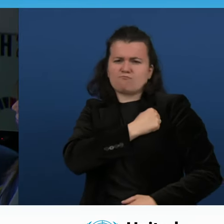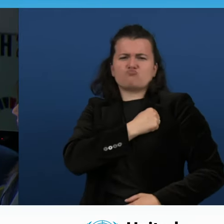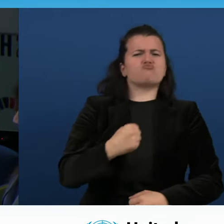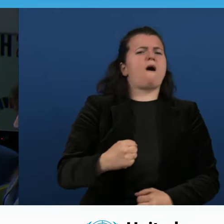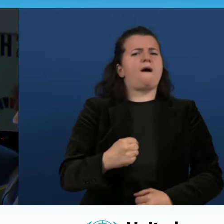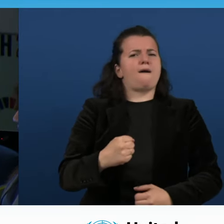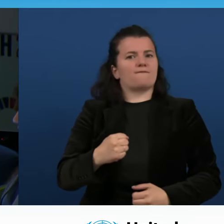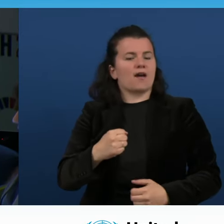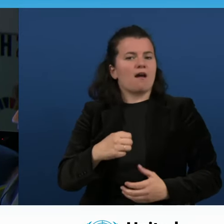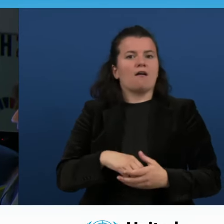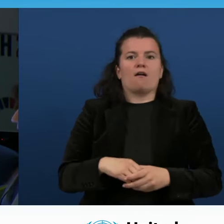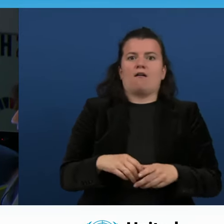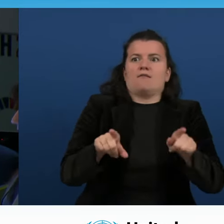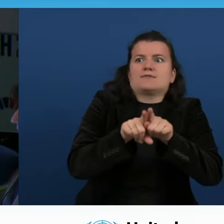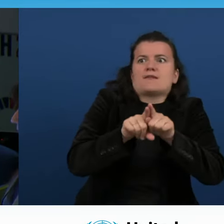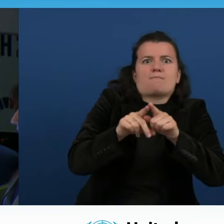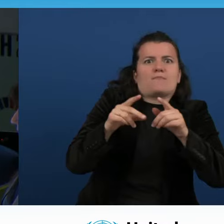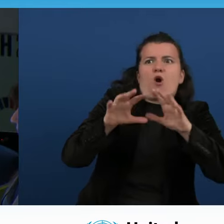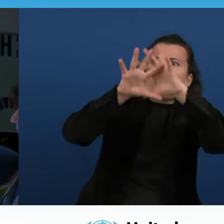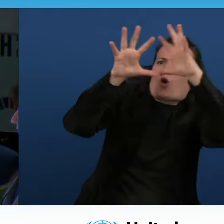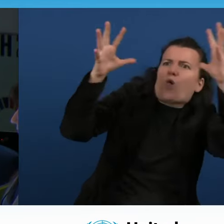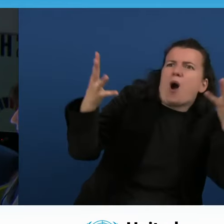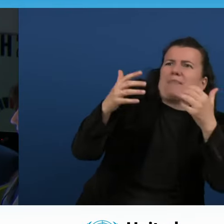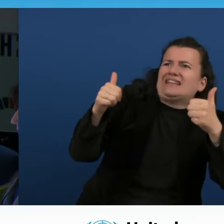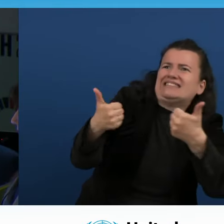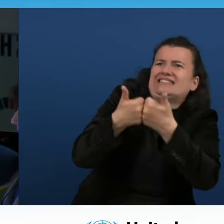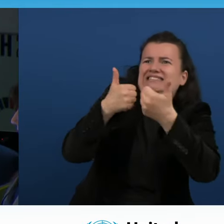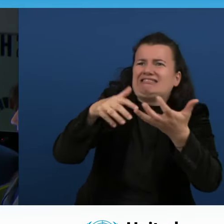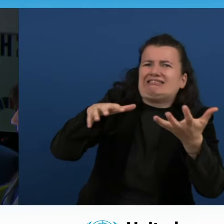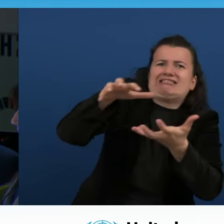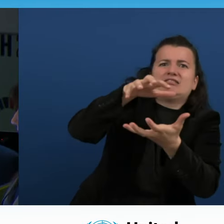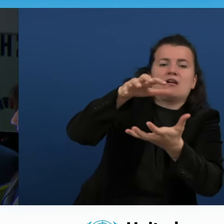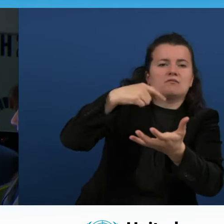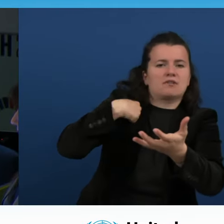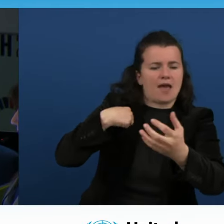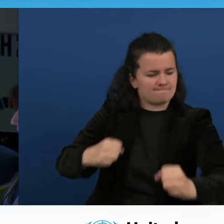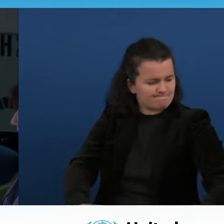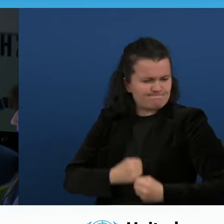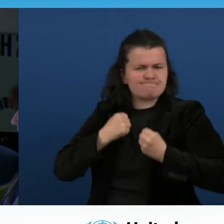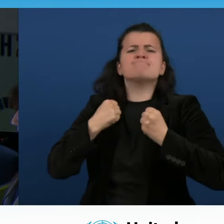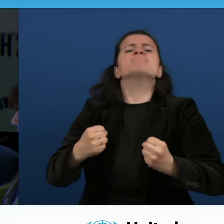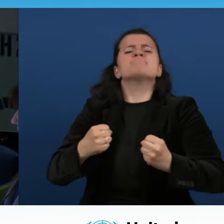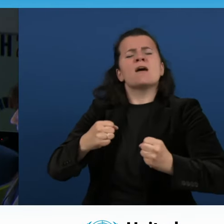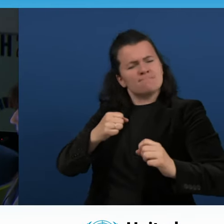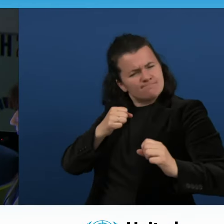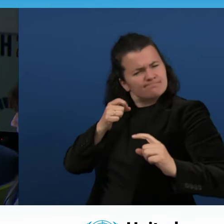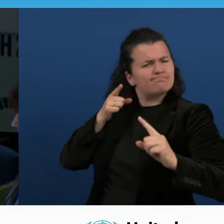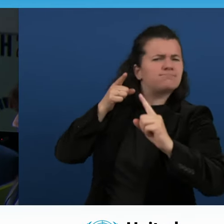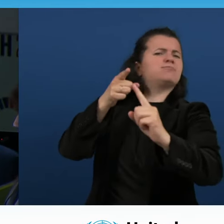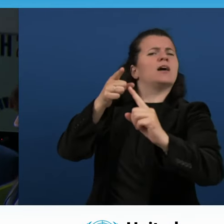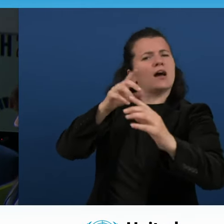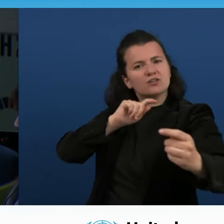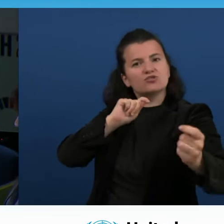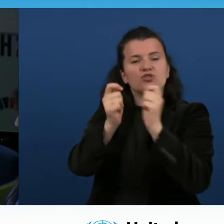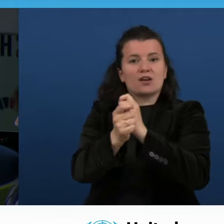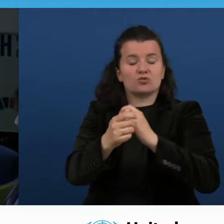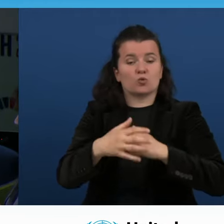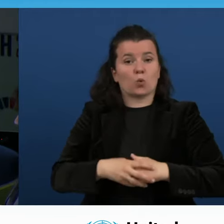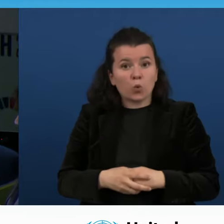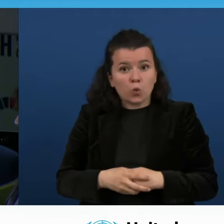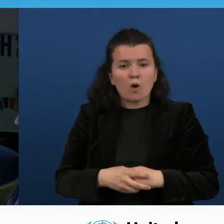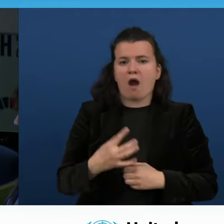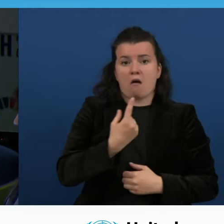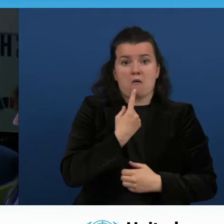on. Their stories not only inspire, but also teach profound lessons in resilience, collaboration, and most